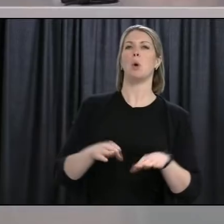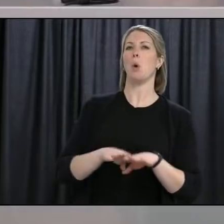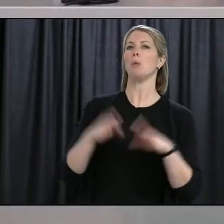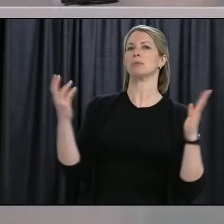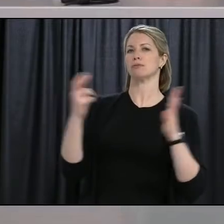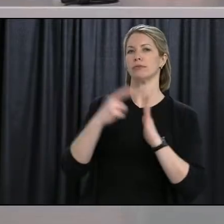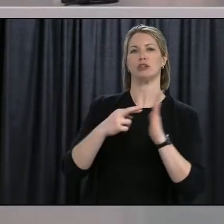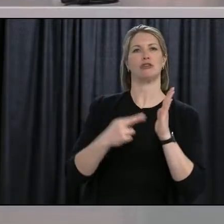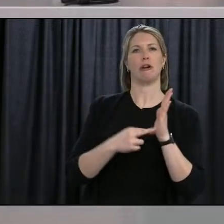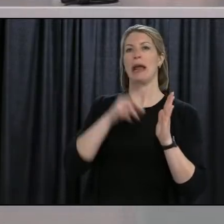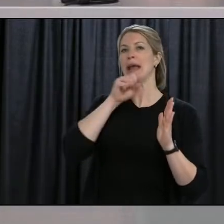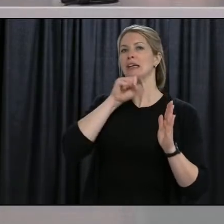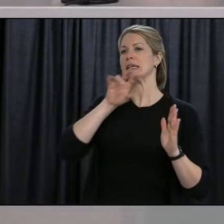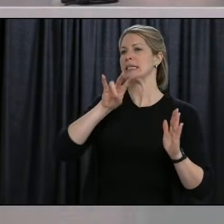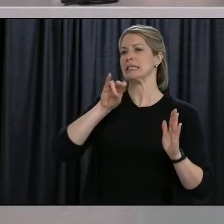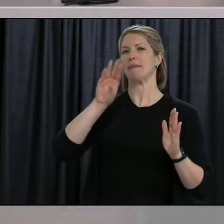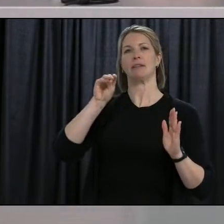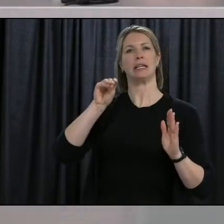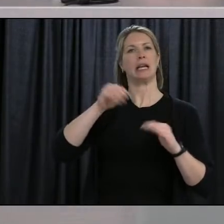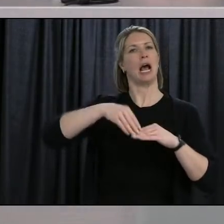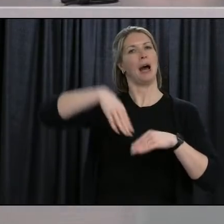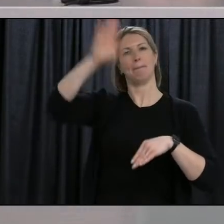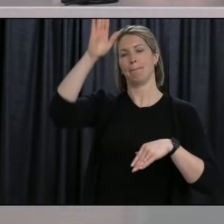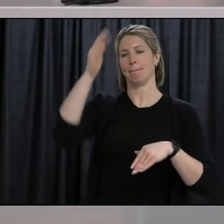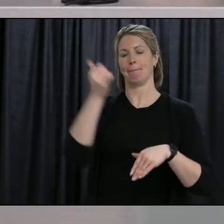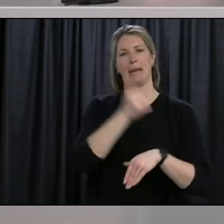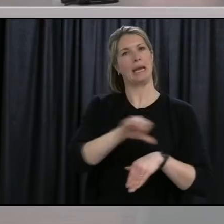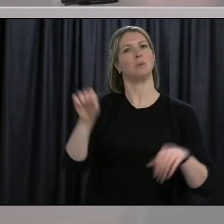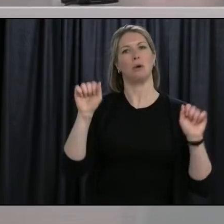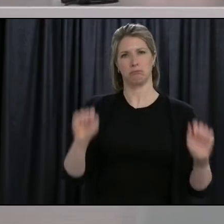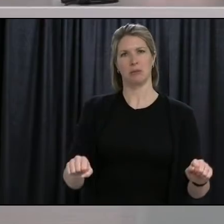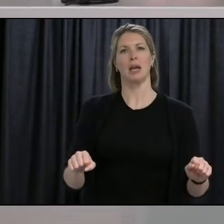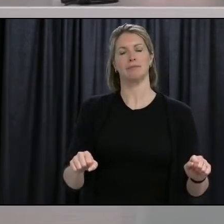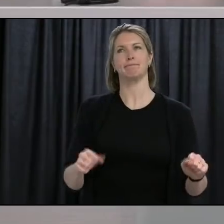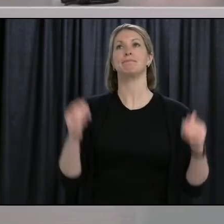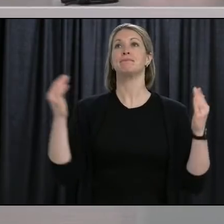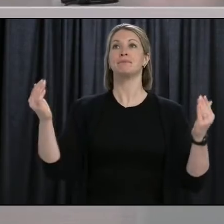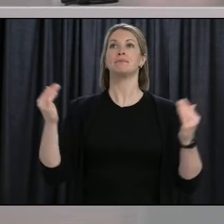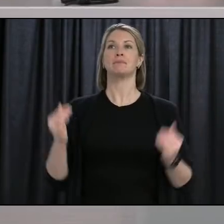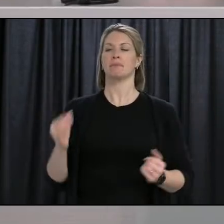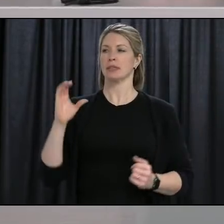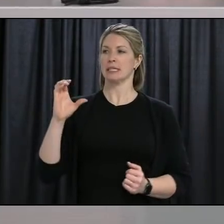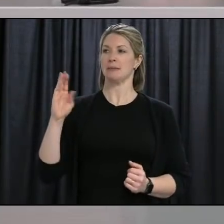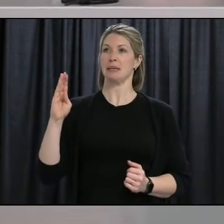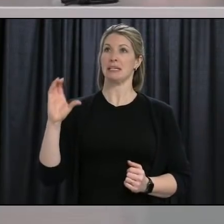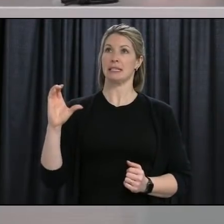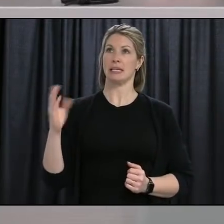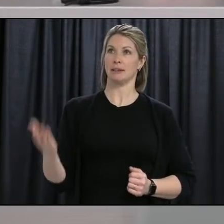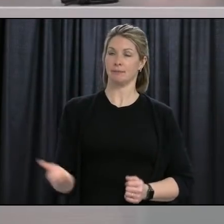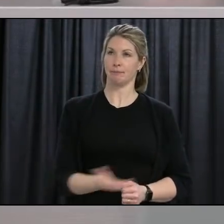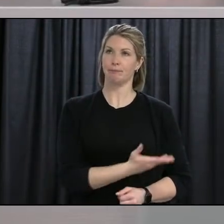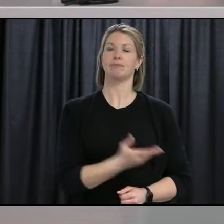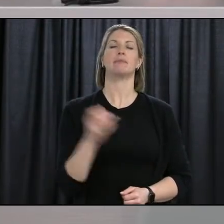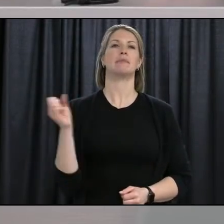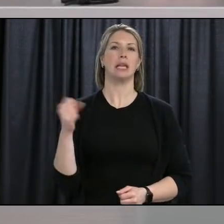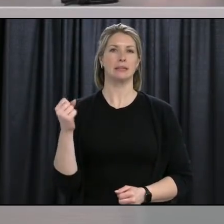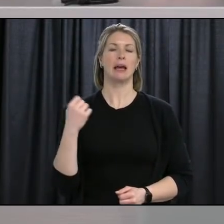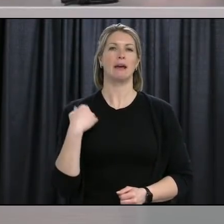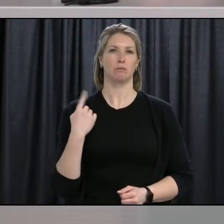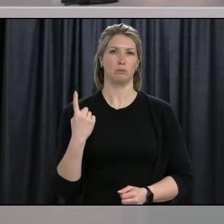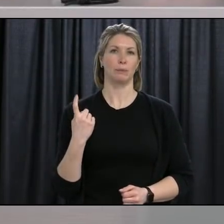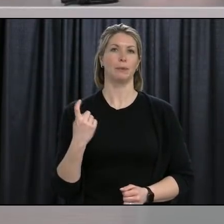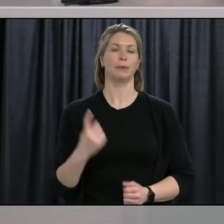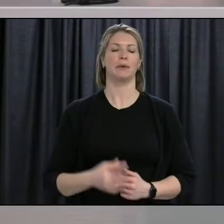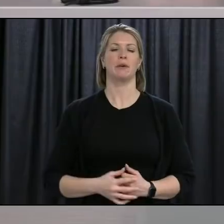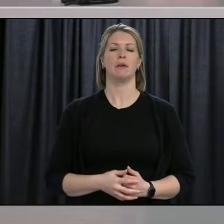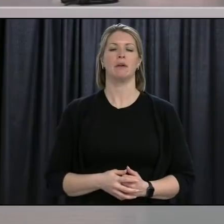Thank you. Mark Quinn with CBC, do you have a final question? I do, yes. I'd like to circle back to something I